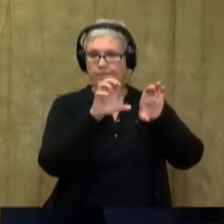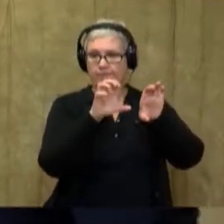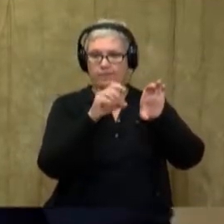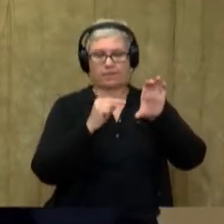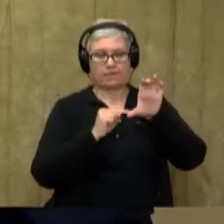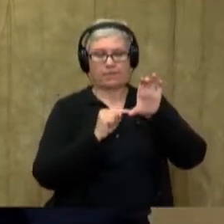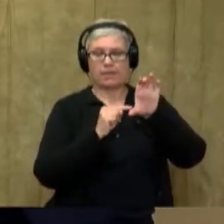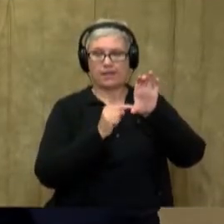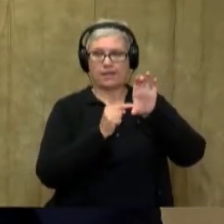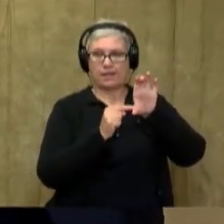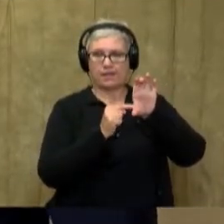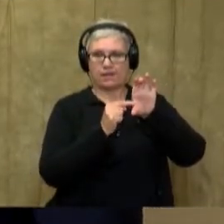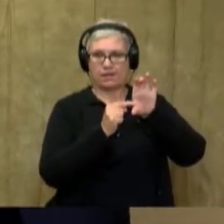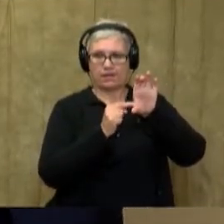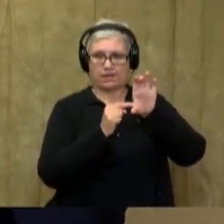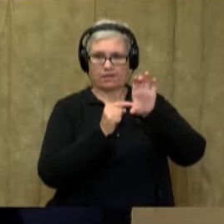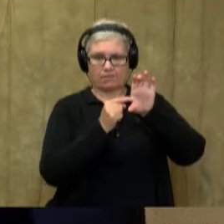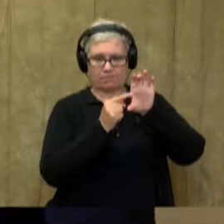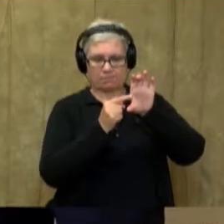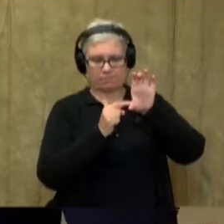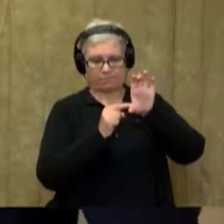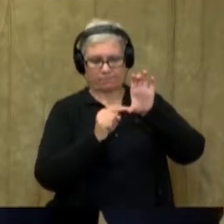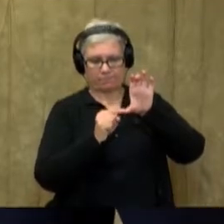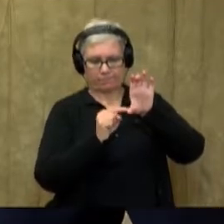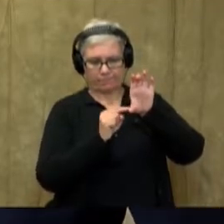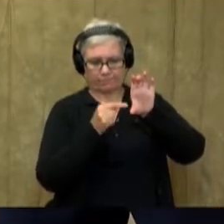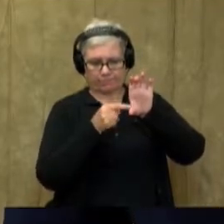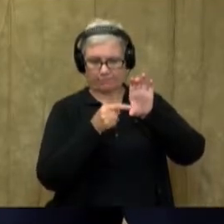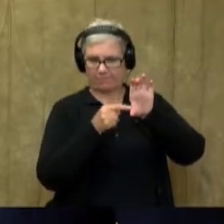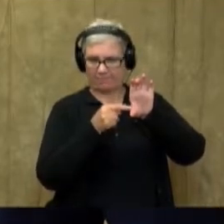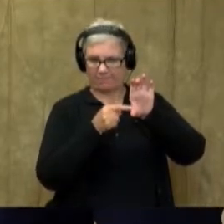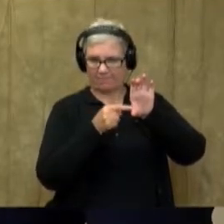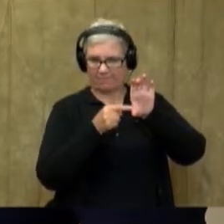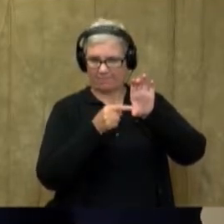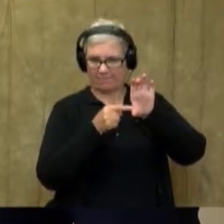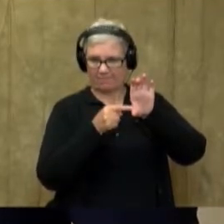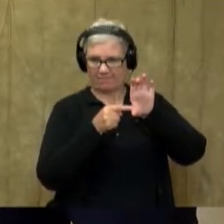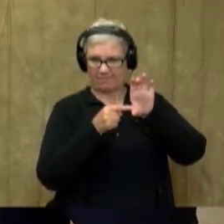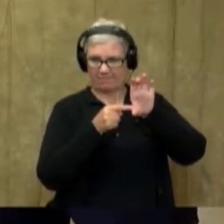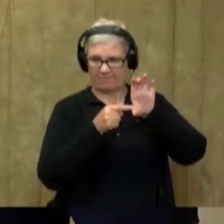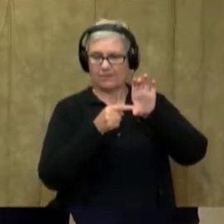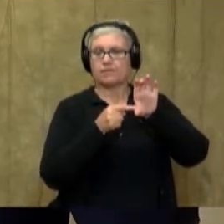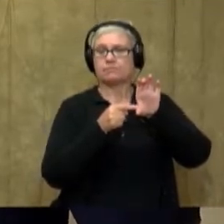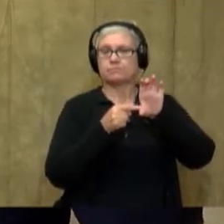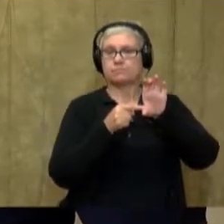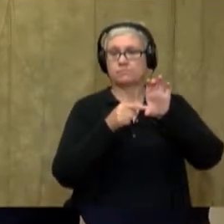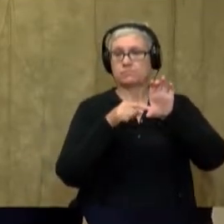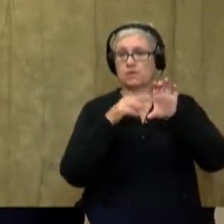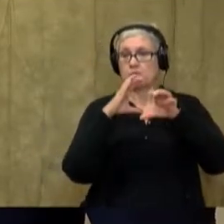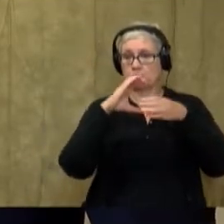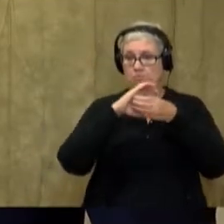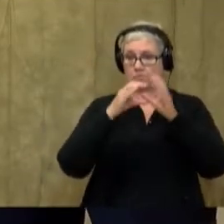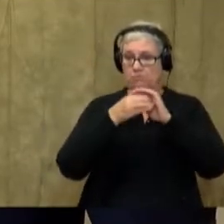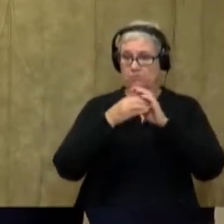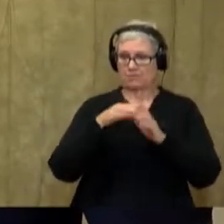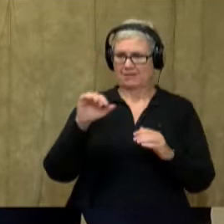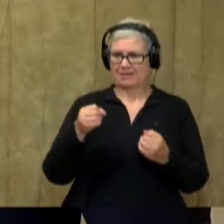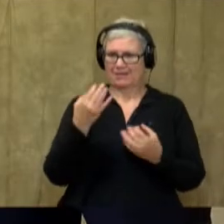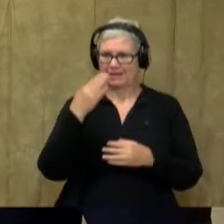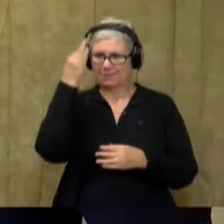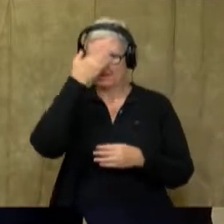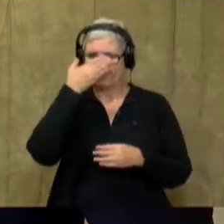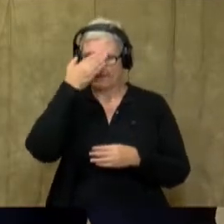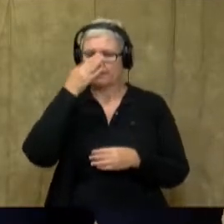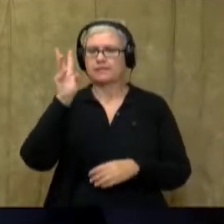where the faces meet. So on a cube, we've got these 6 faces. We've got these